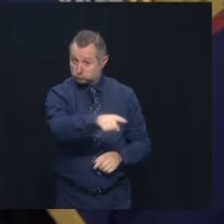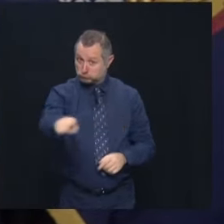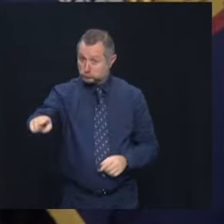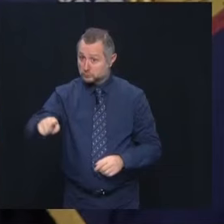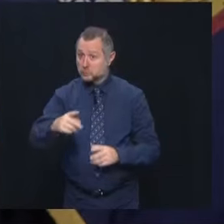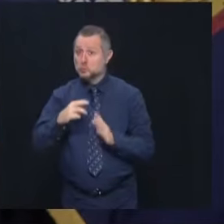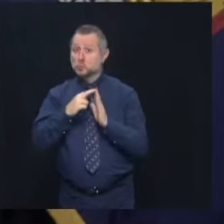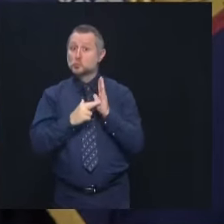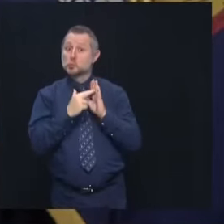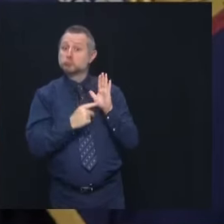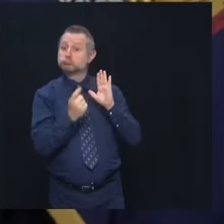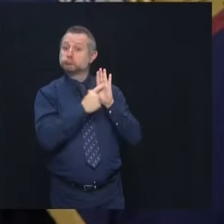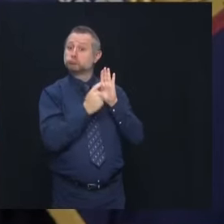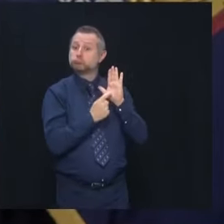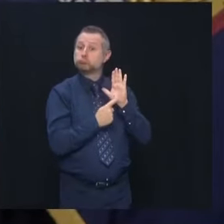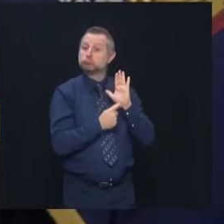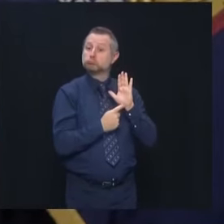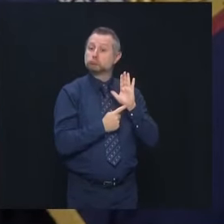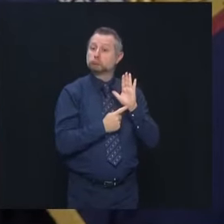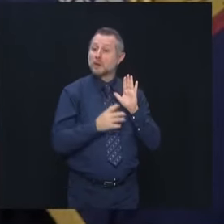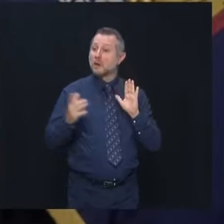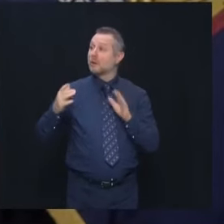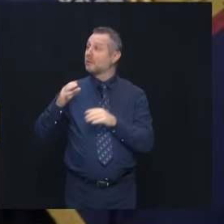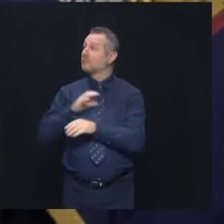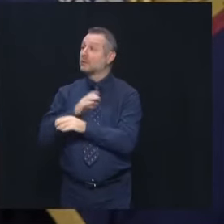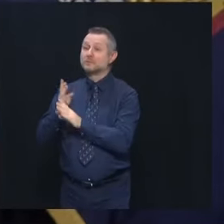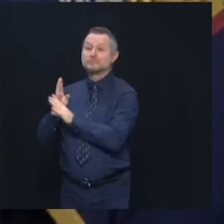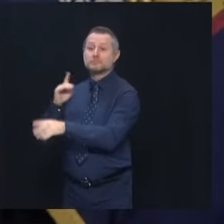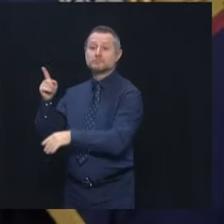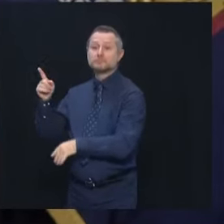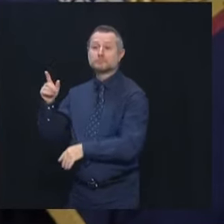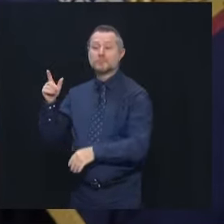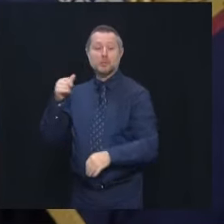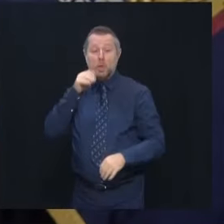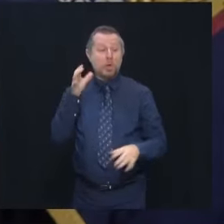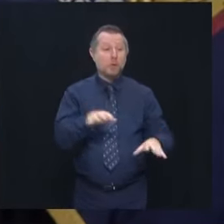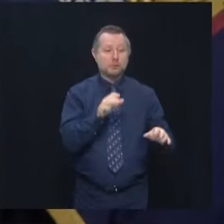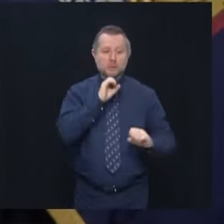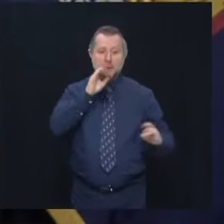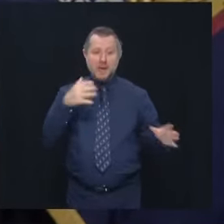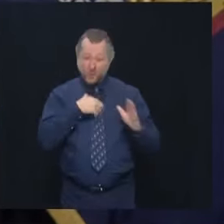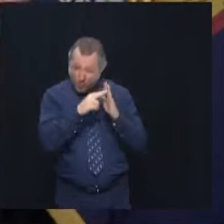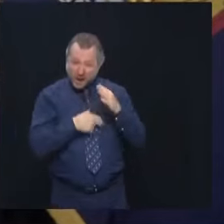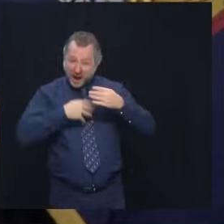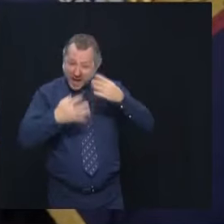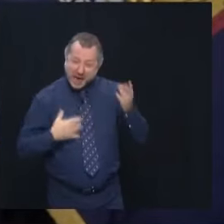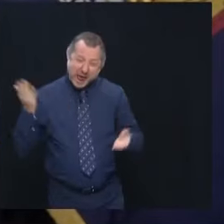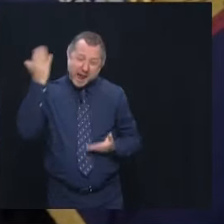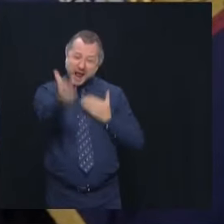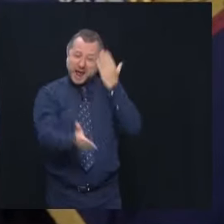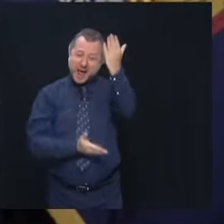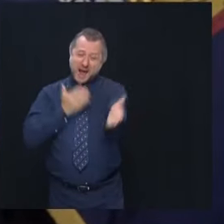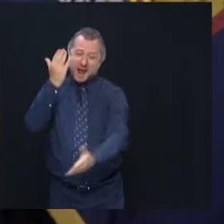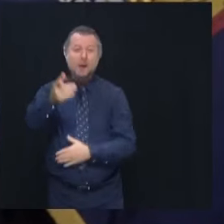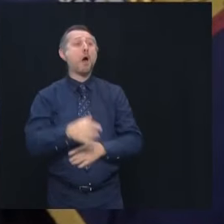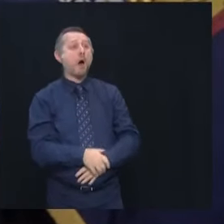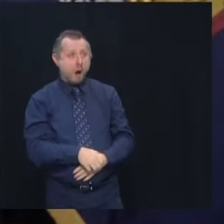rules. Yeah, but do you have the enforcement capacity? So